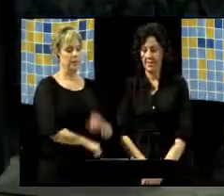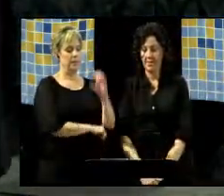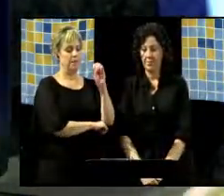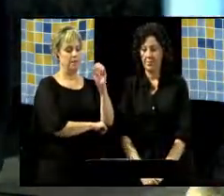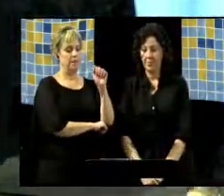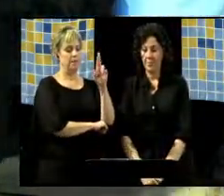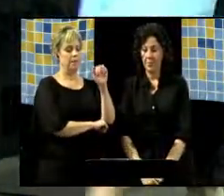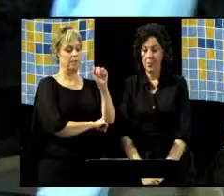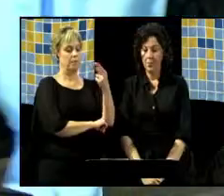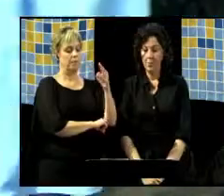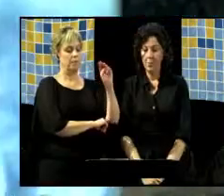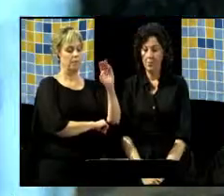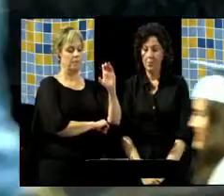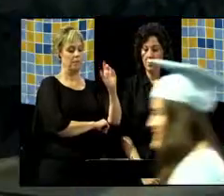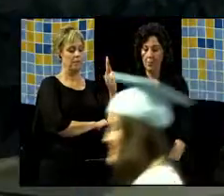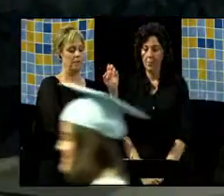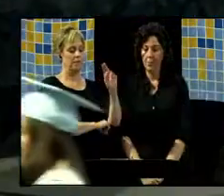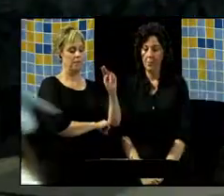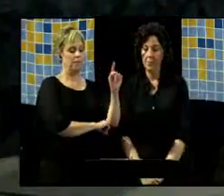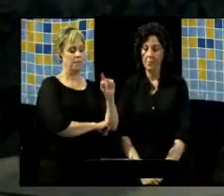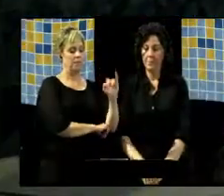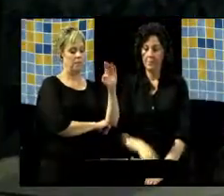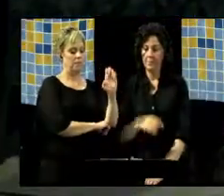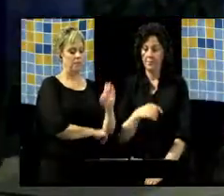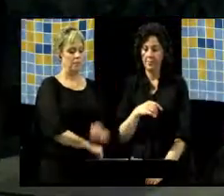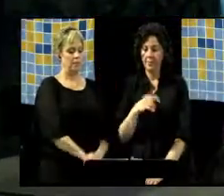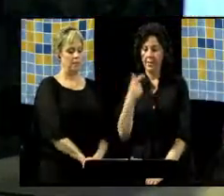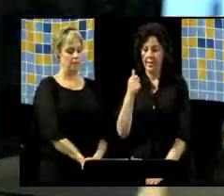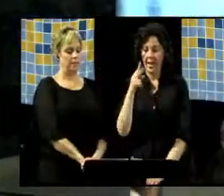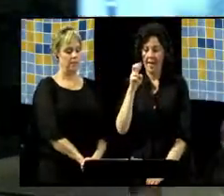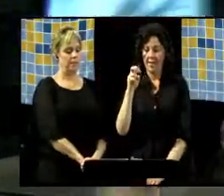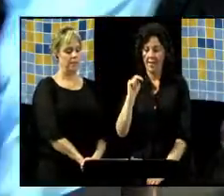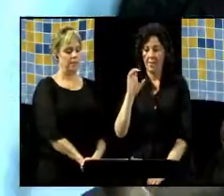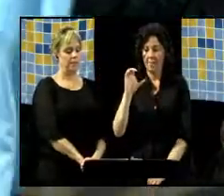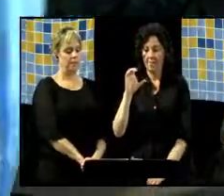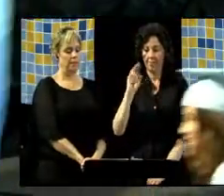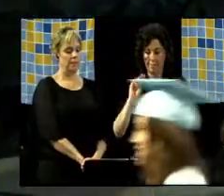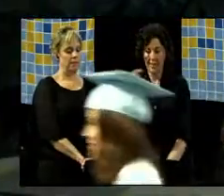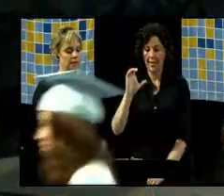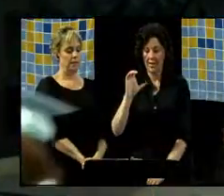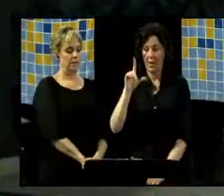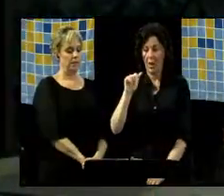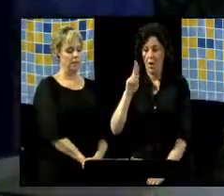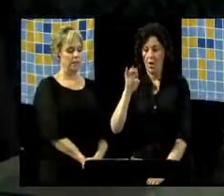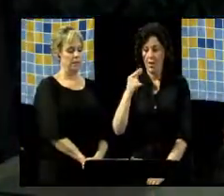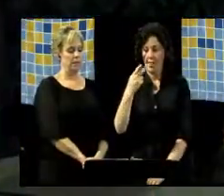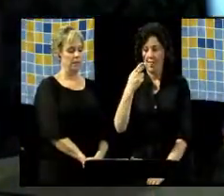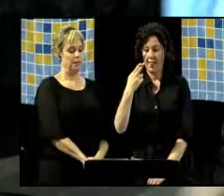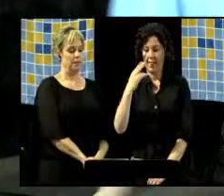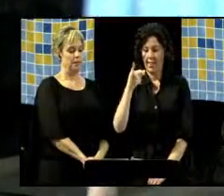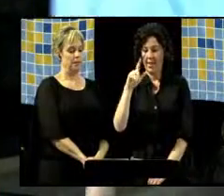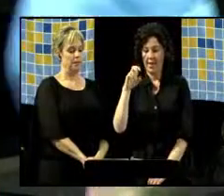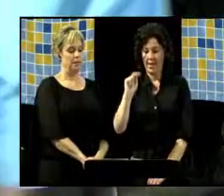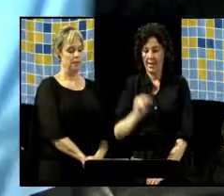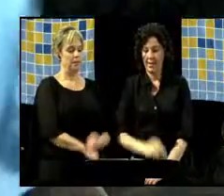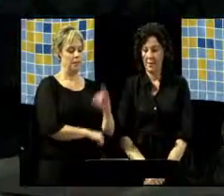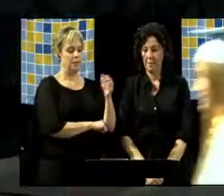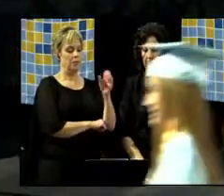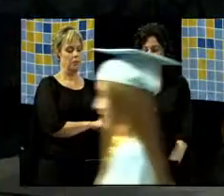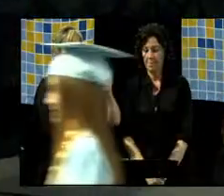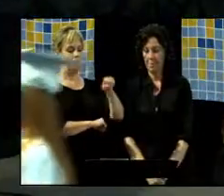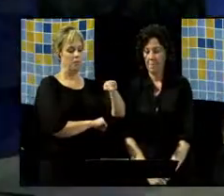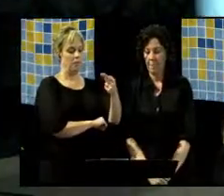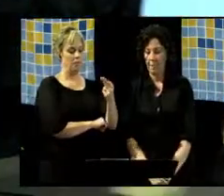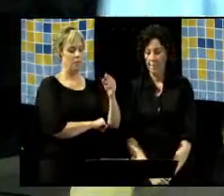McKenzie. Gavin Timothy McLaughlin. Joseph Michael McMillan.